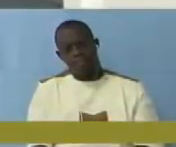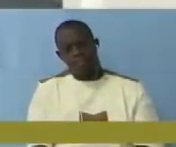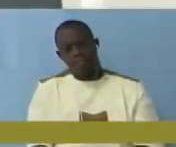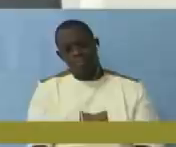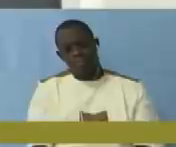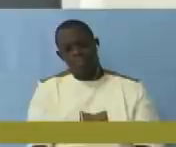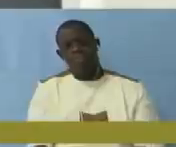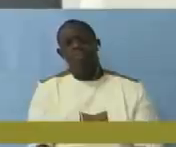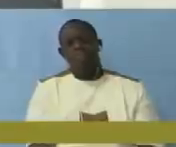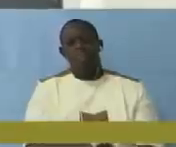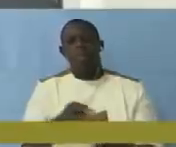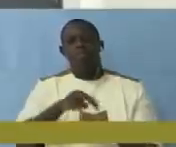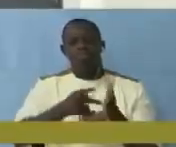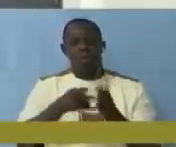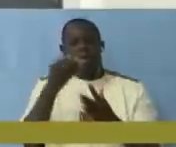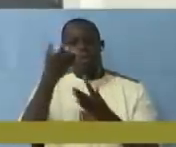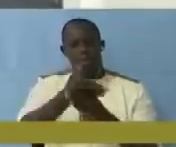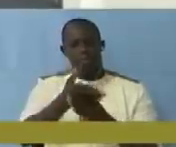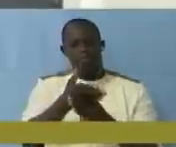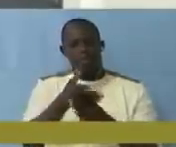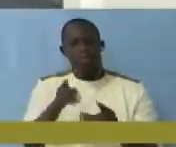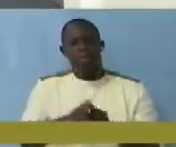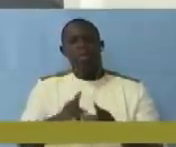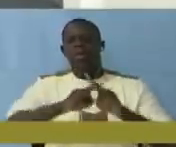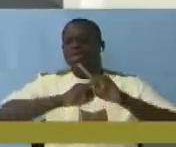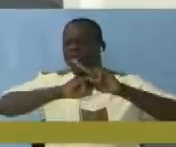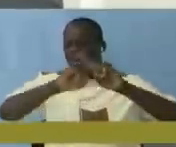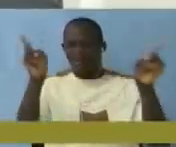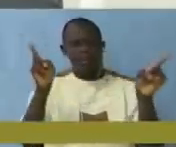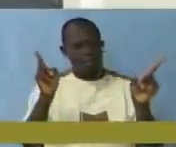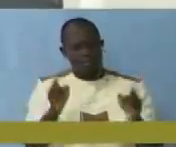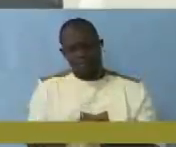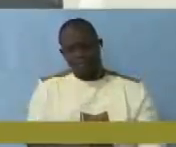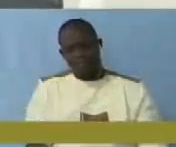A belief is completely different.